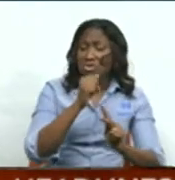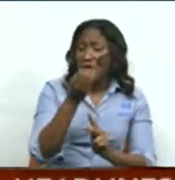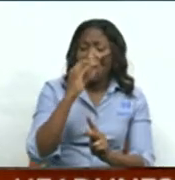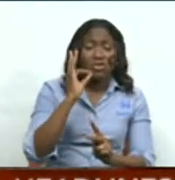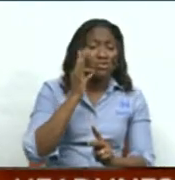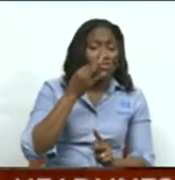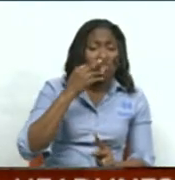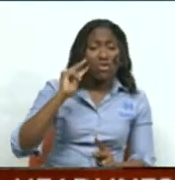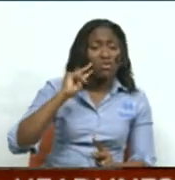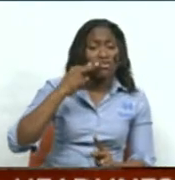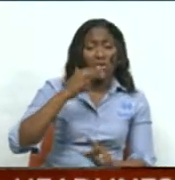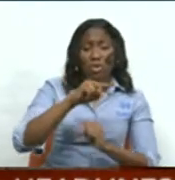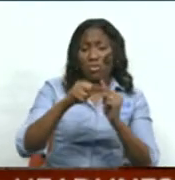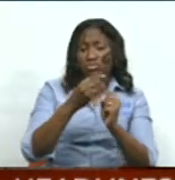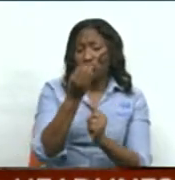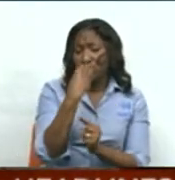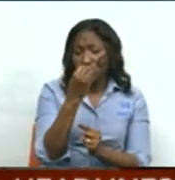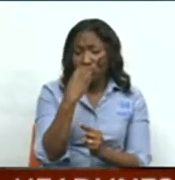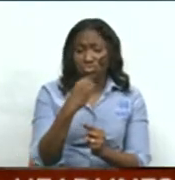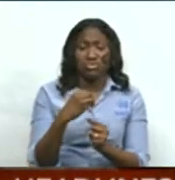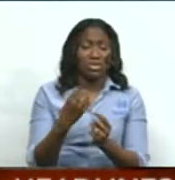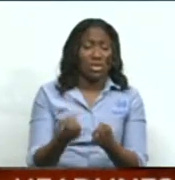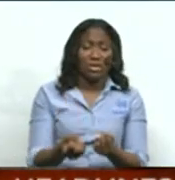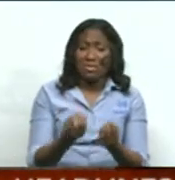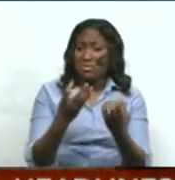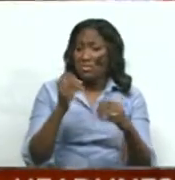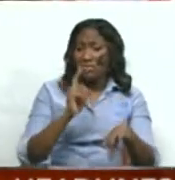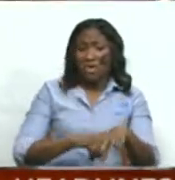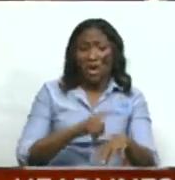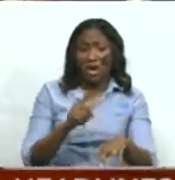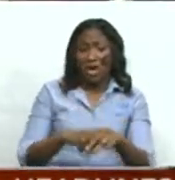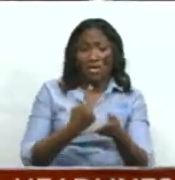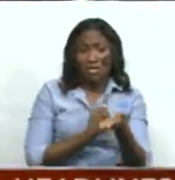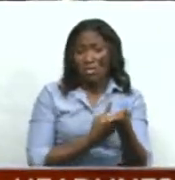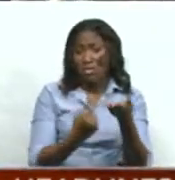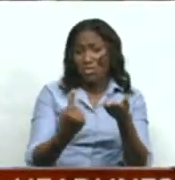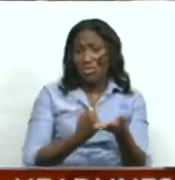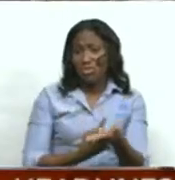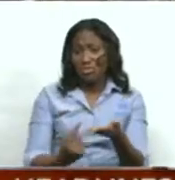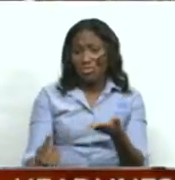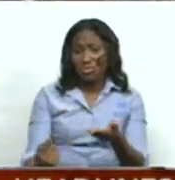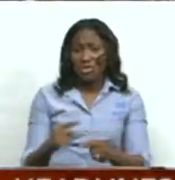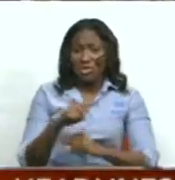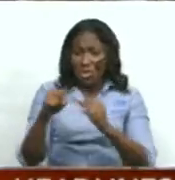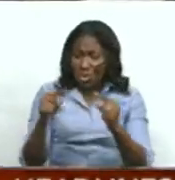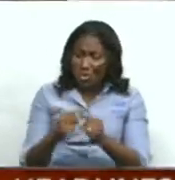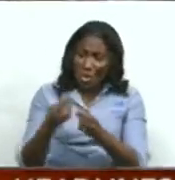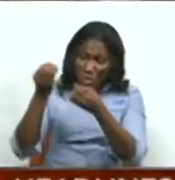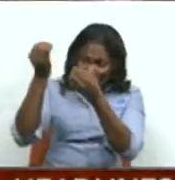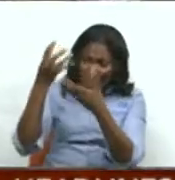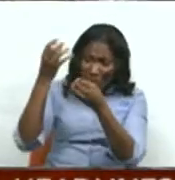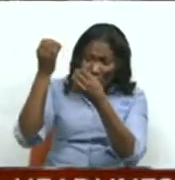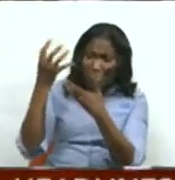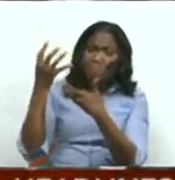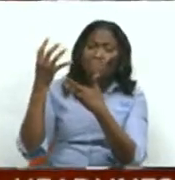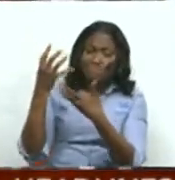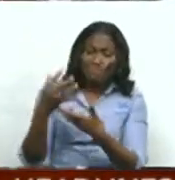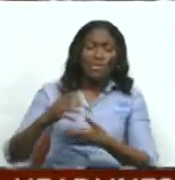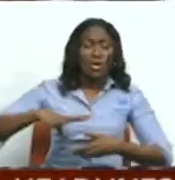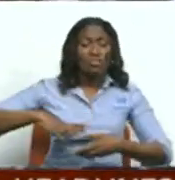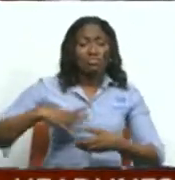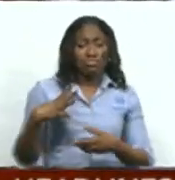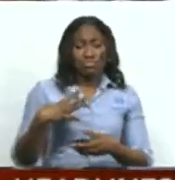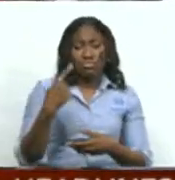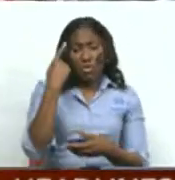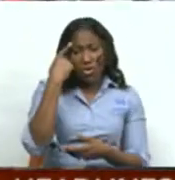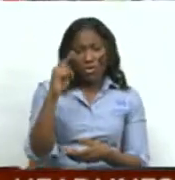vegetable in their diet on more than one day of the week. And it is with this information in mind, Simon Hardy, the CEO of